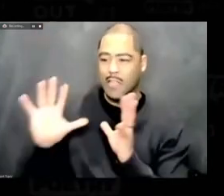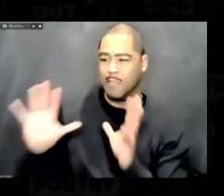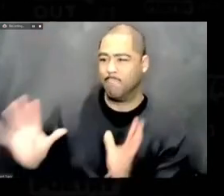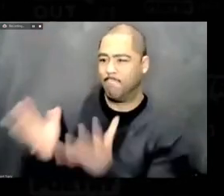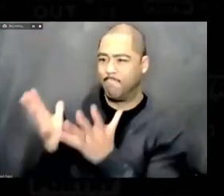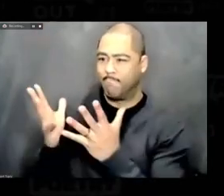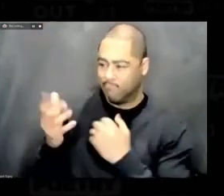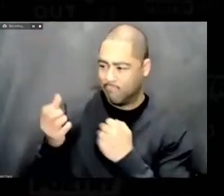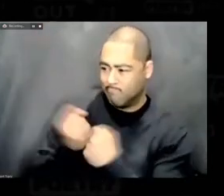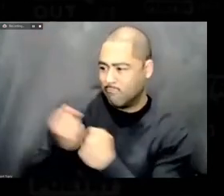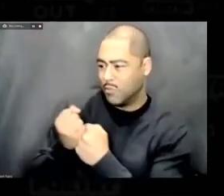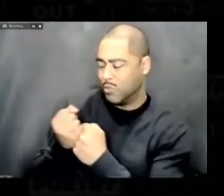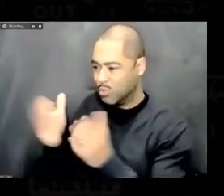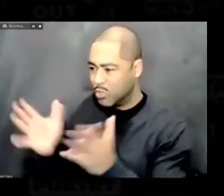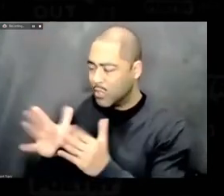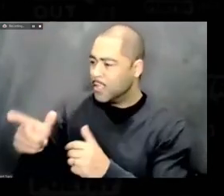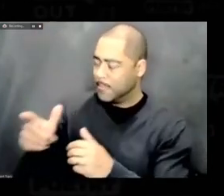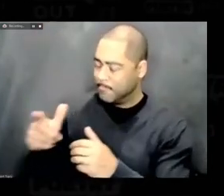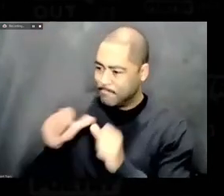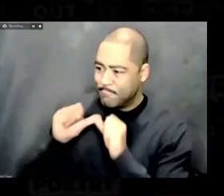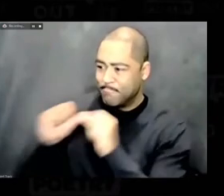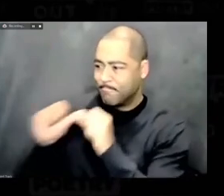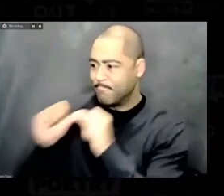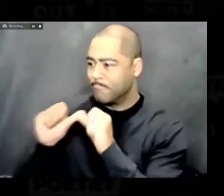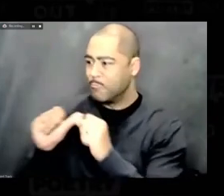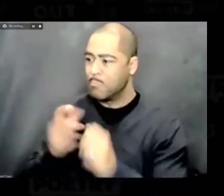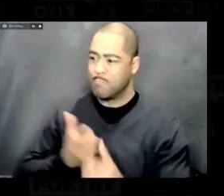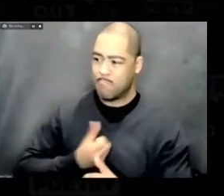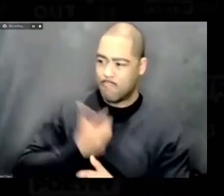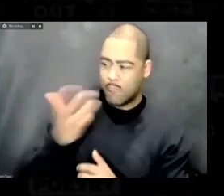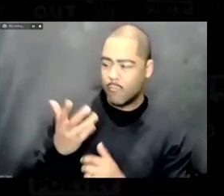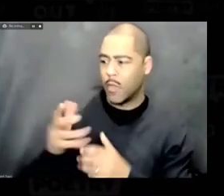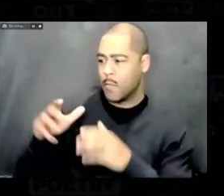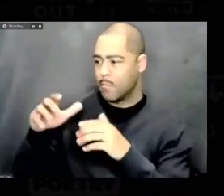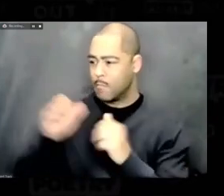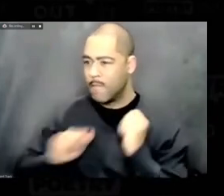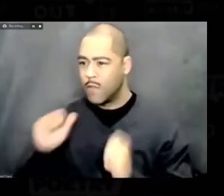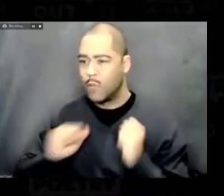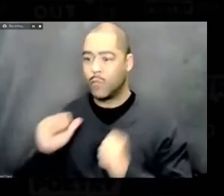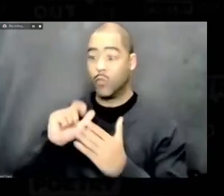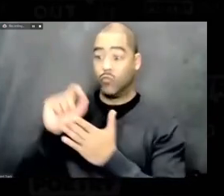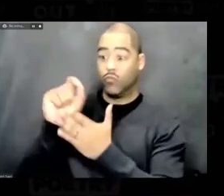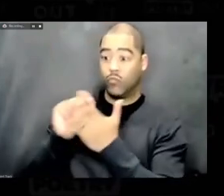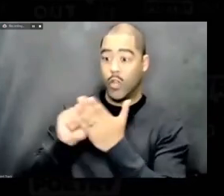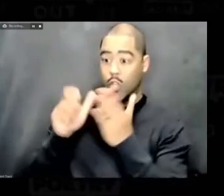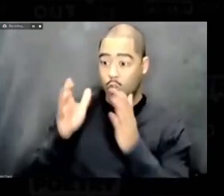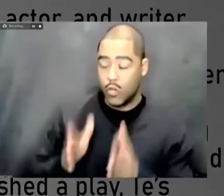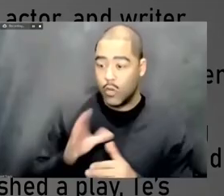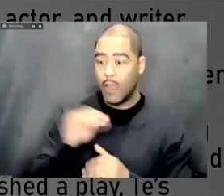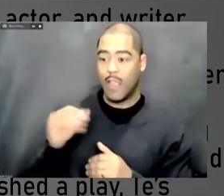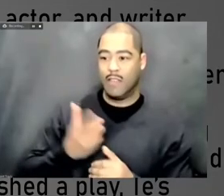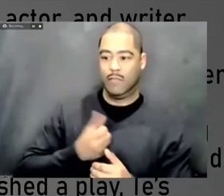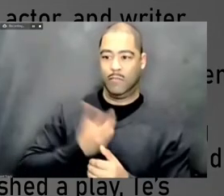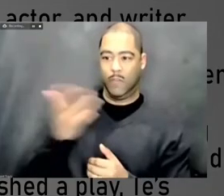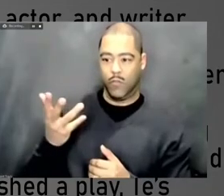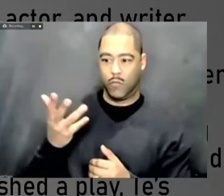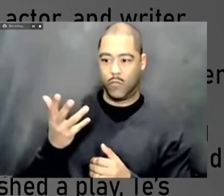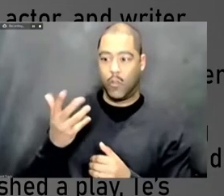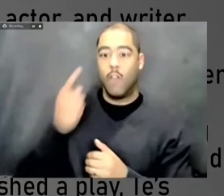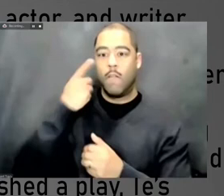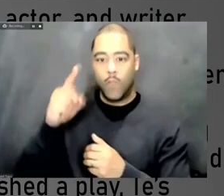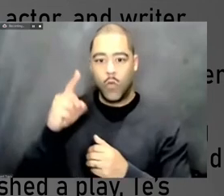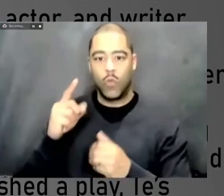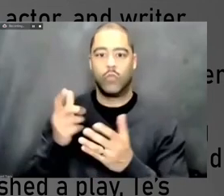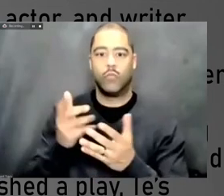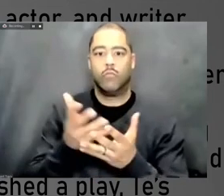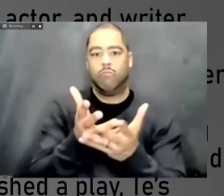his gifts as an active listener, writer, and performer, to be rendered for the service of the community.